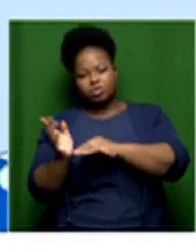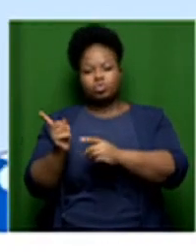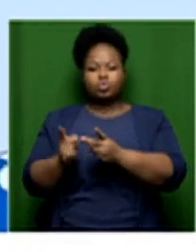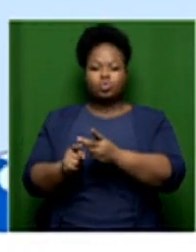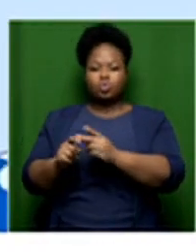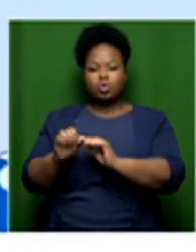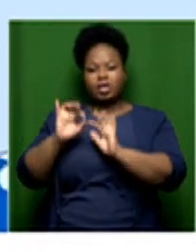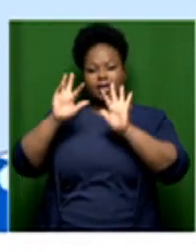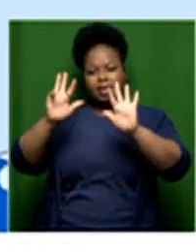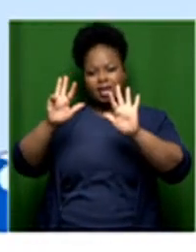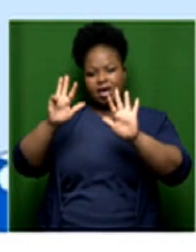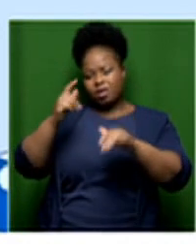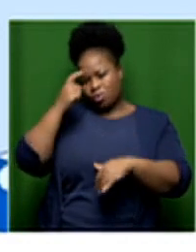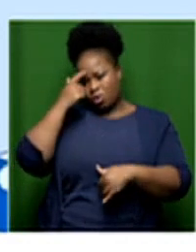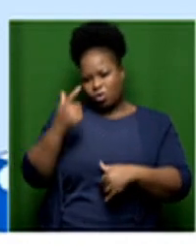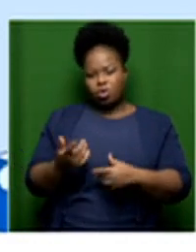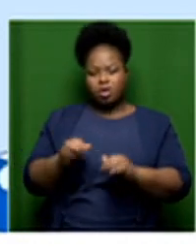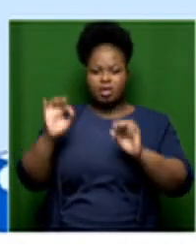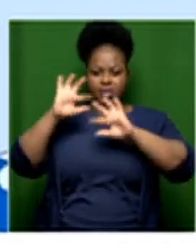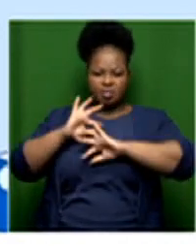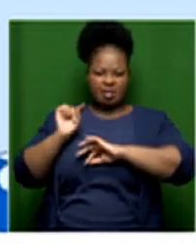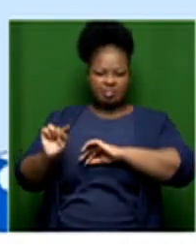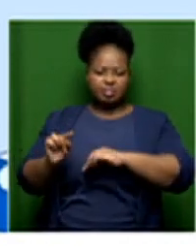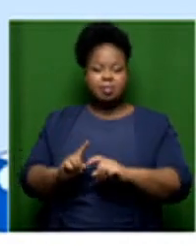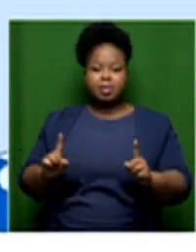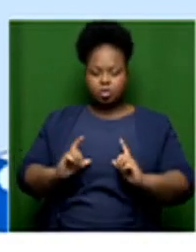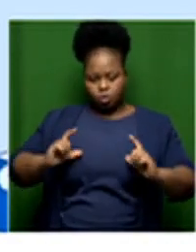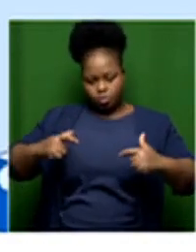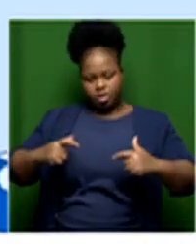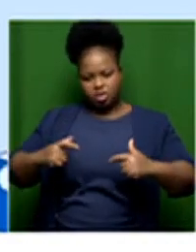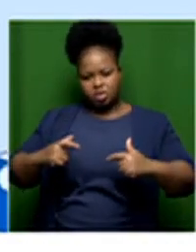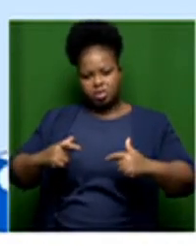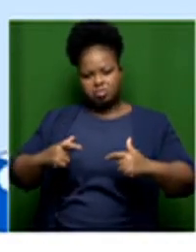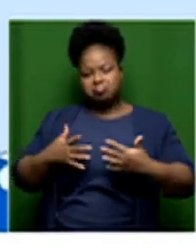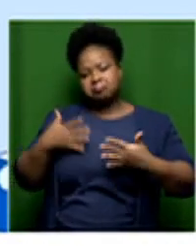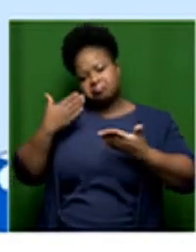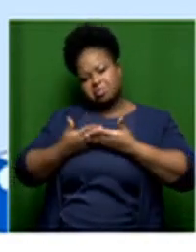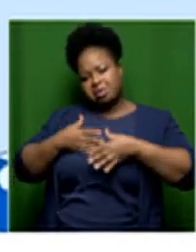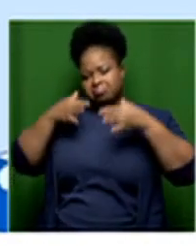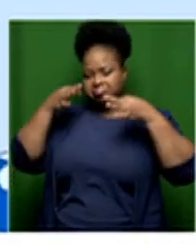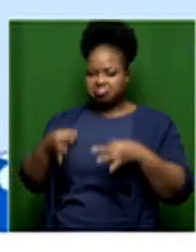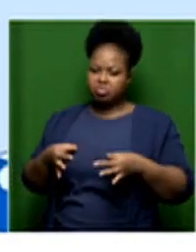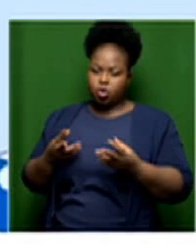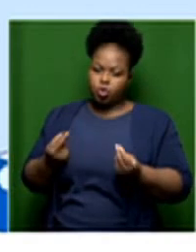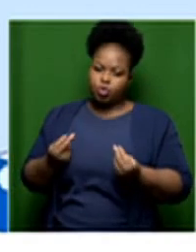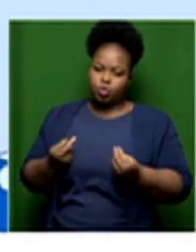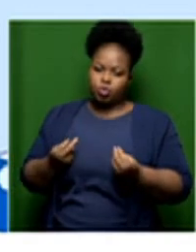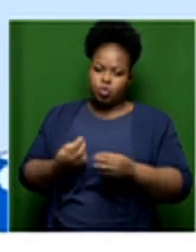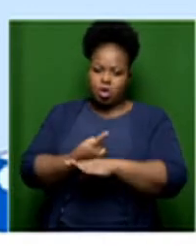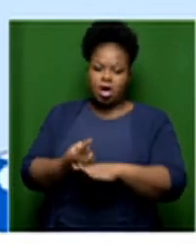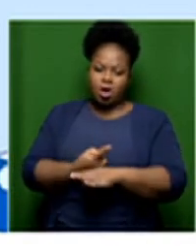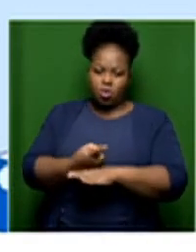in the evening. However, the Commission has a prerogative to determine new voting